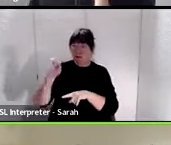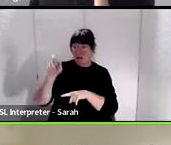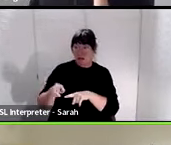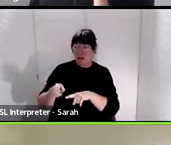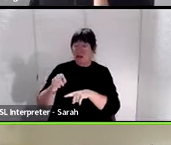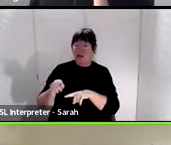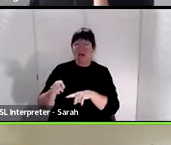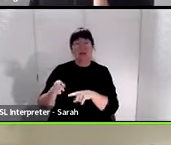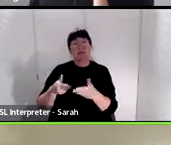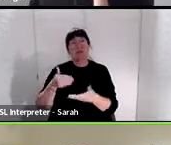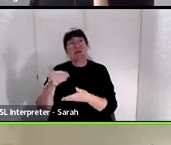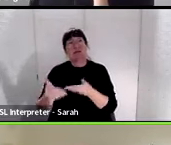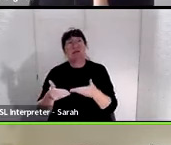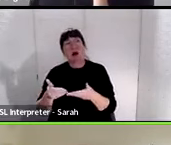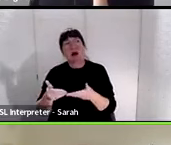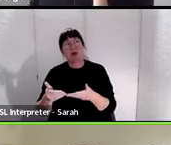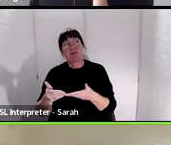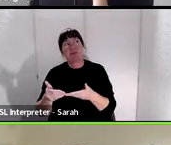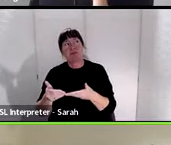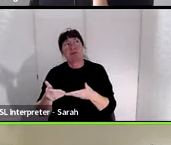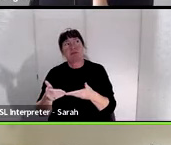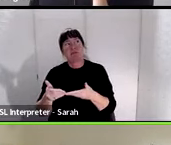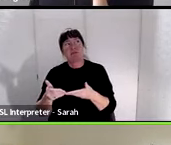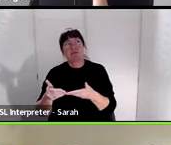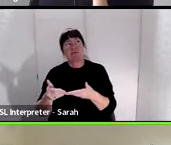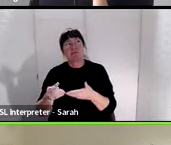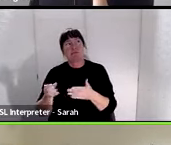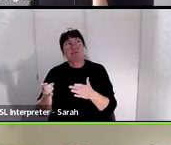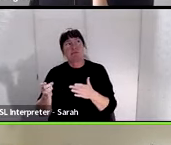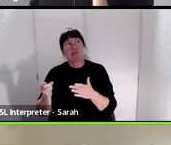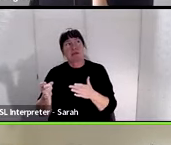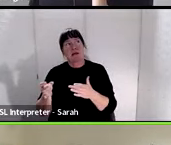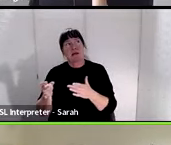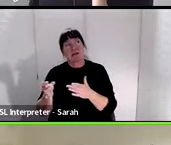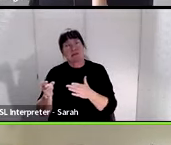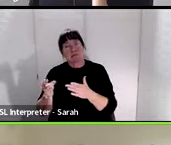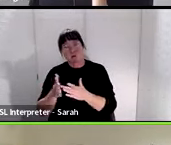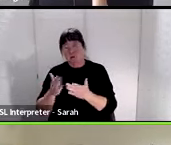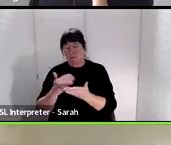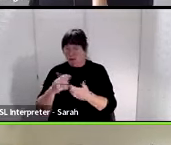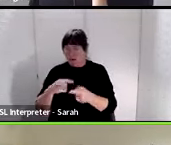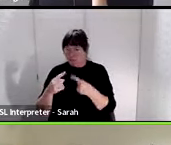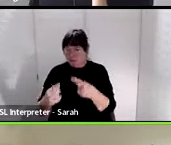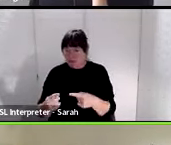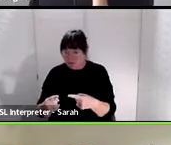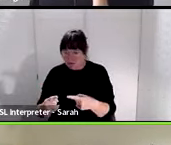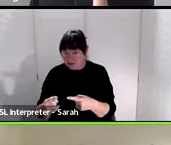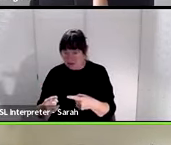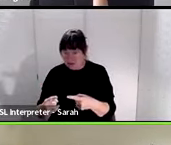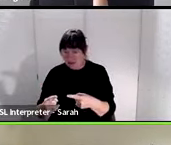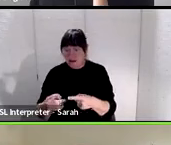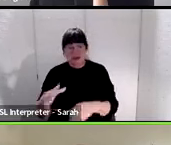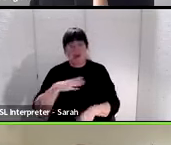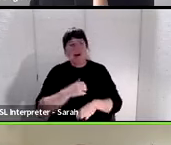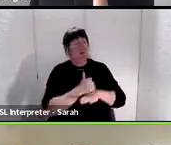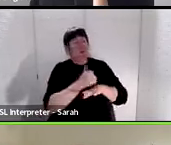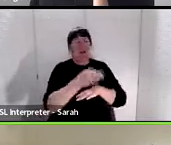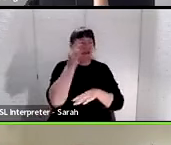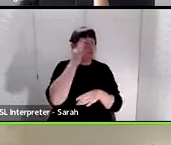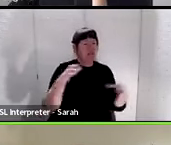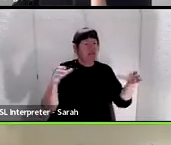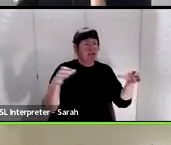of the process. This bill does not go far enough, because setting up a committee with no teeth is not going to give